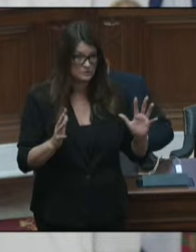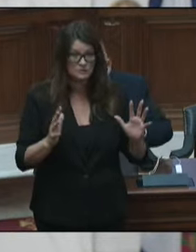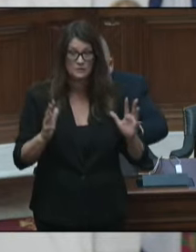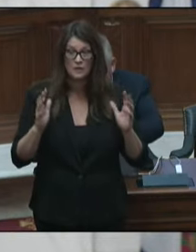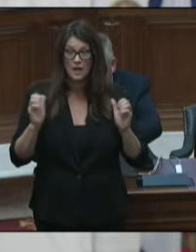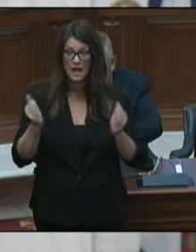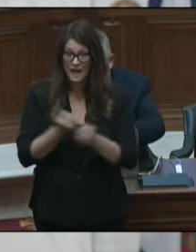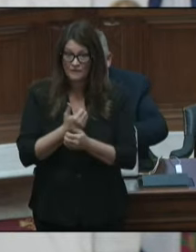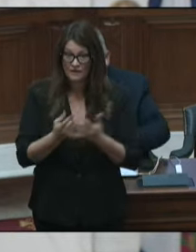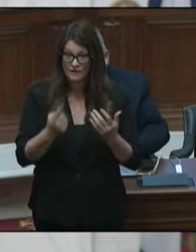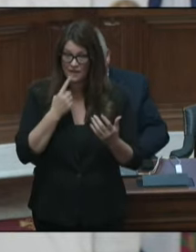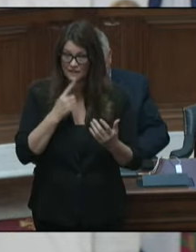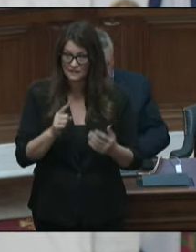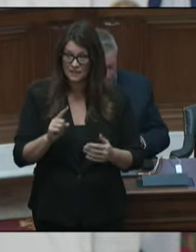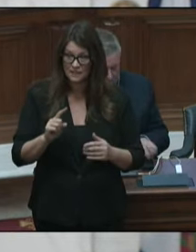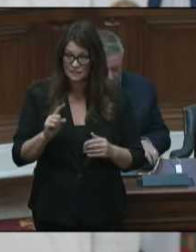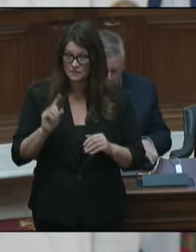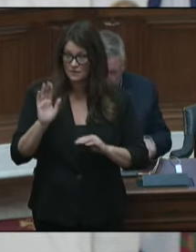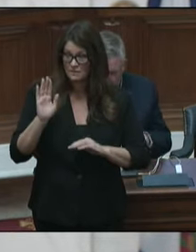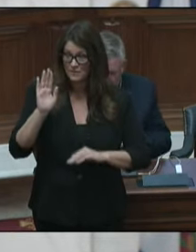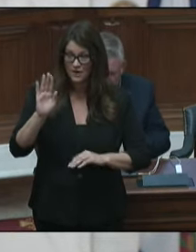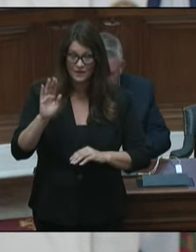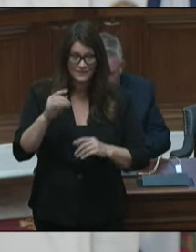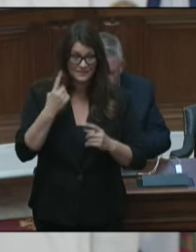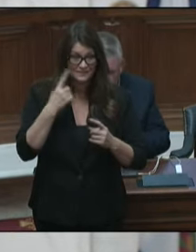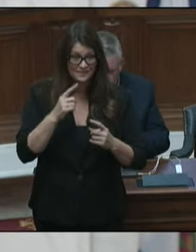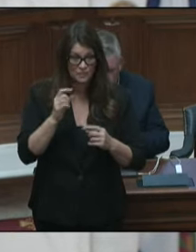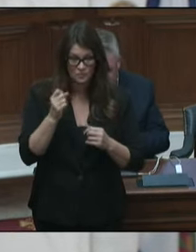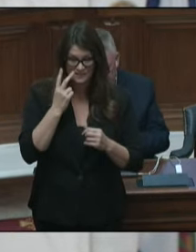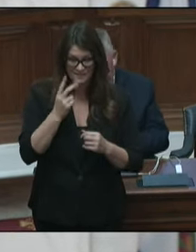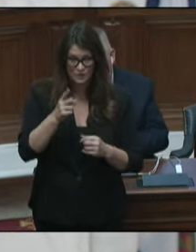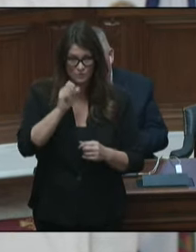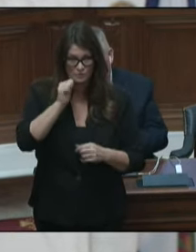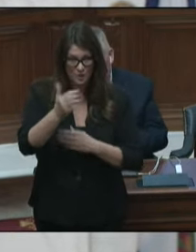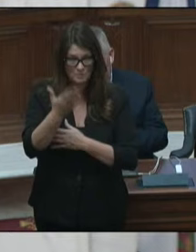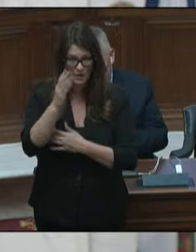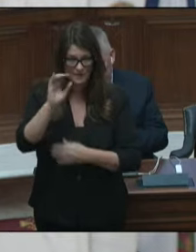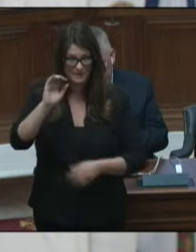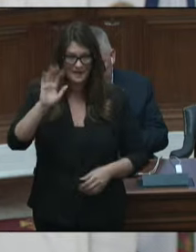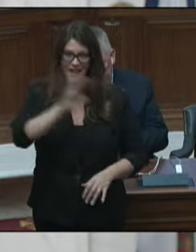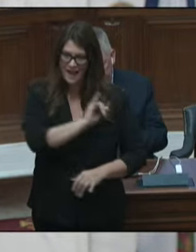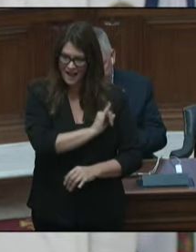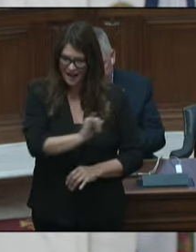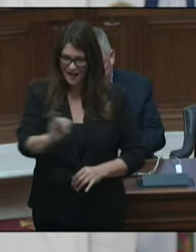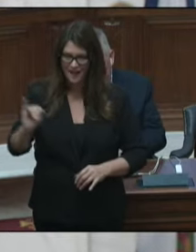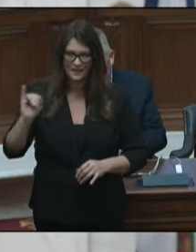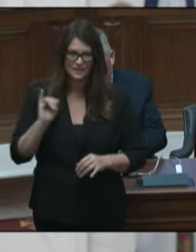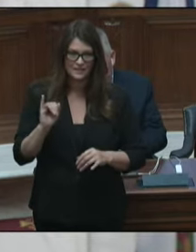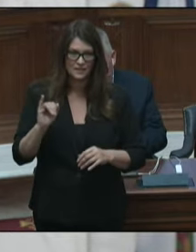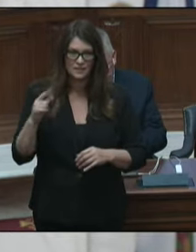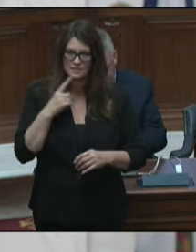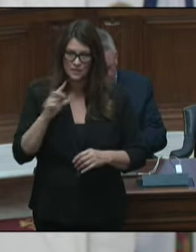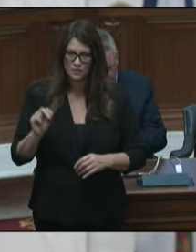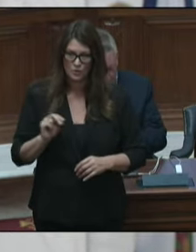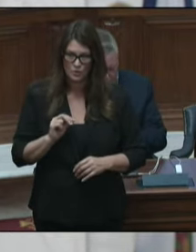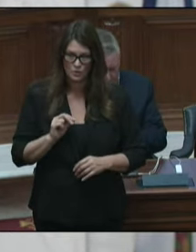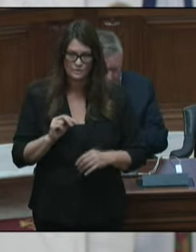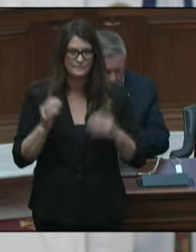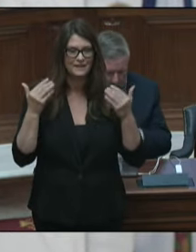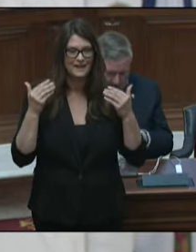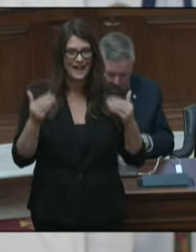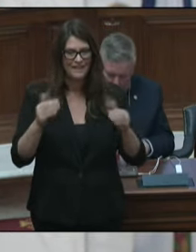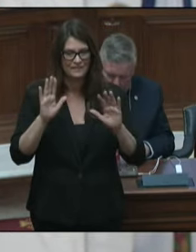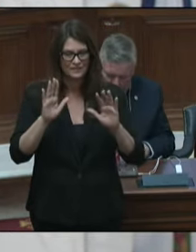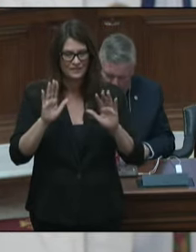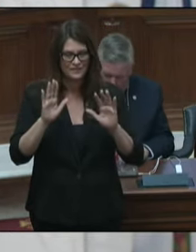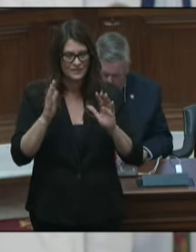those in favor of adoption of the gentleman's motion that the House stand adjourned until 11 a.m. tomorrow morning, please say aye. Aye. As opposed, please say no. The ayes have it, Chair